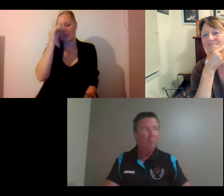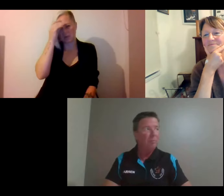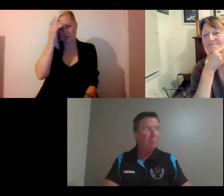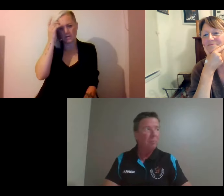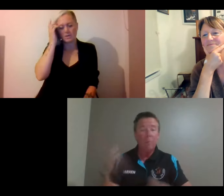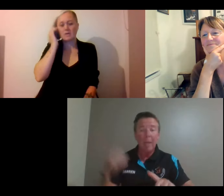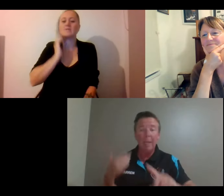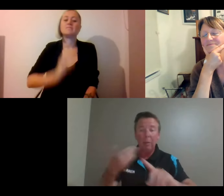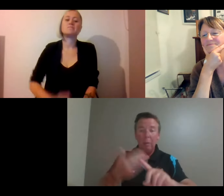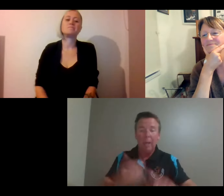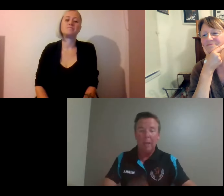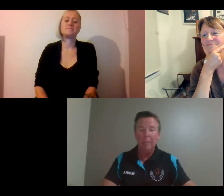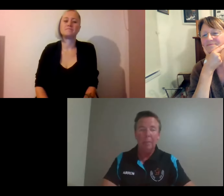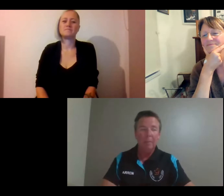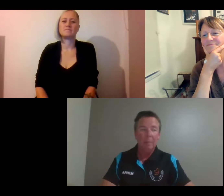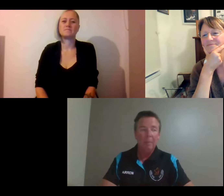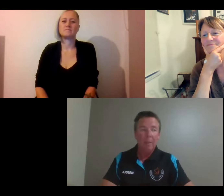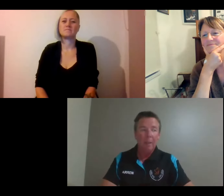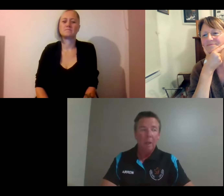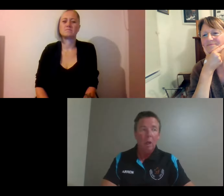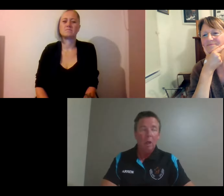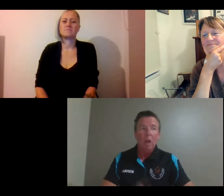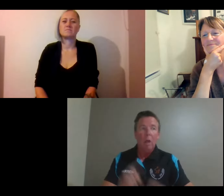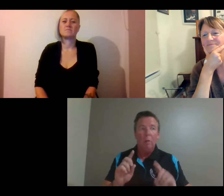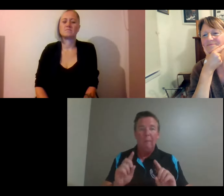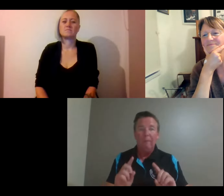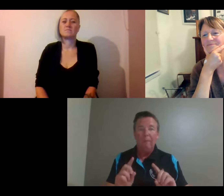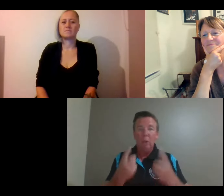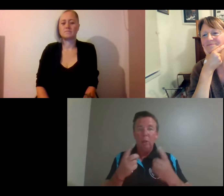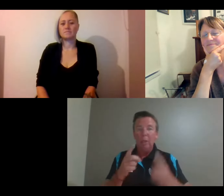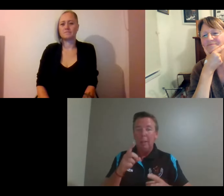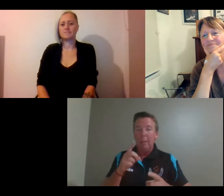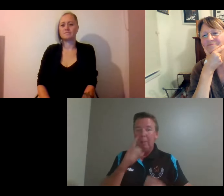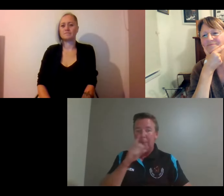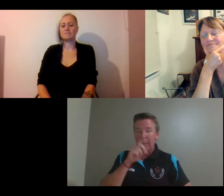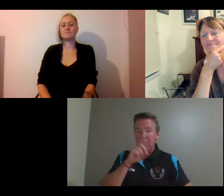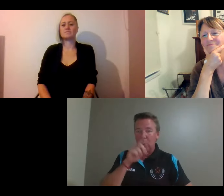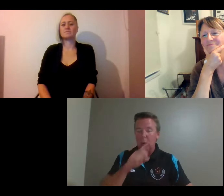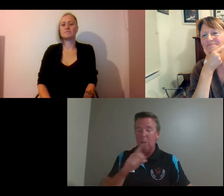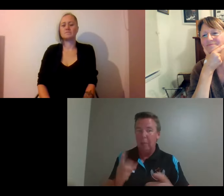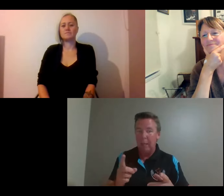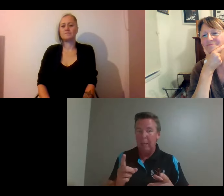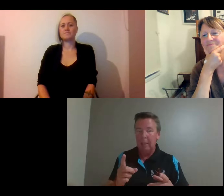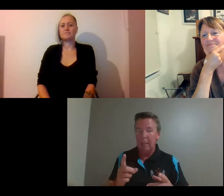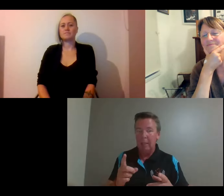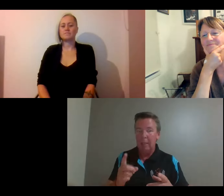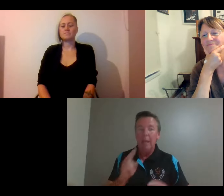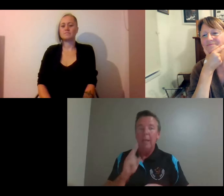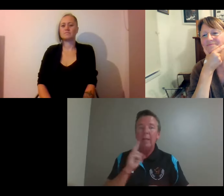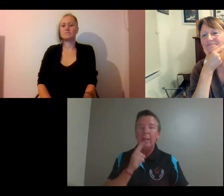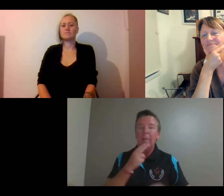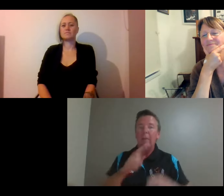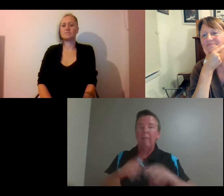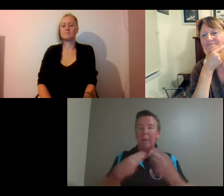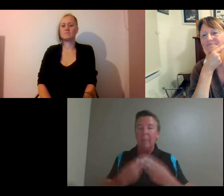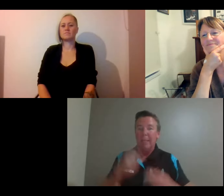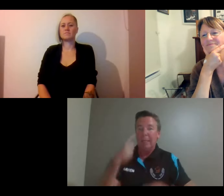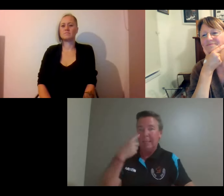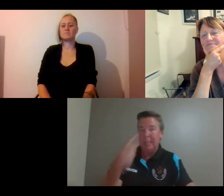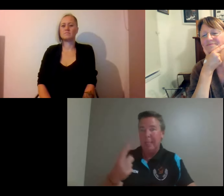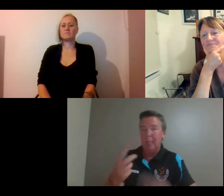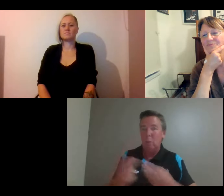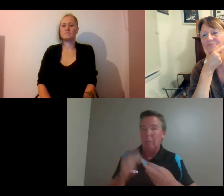moment and in the past. The first people that deaf